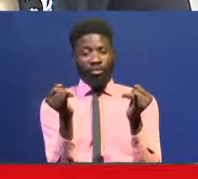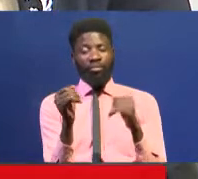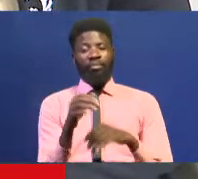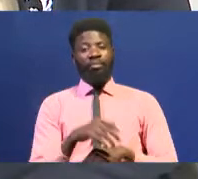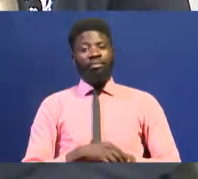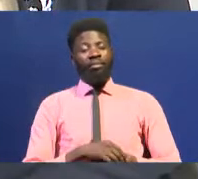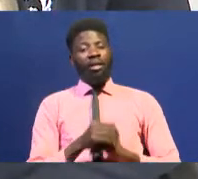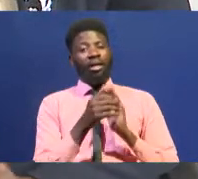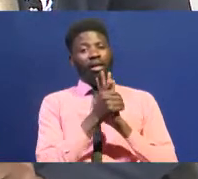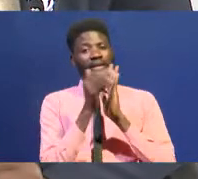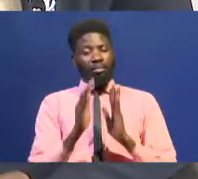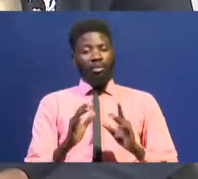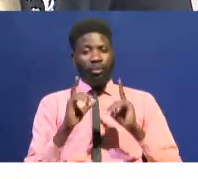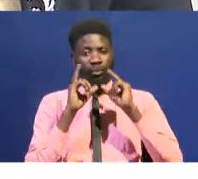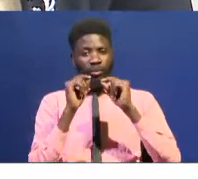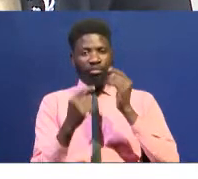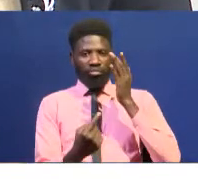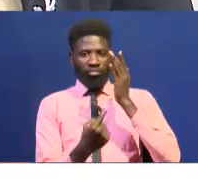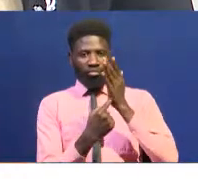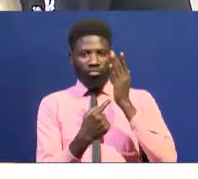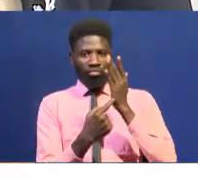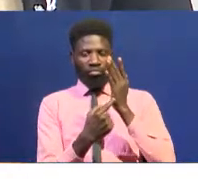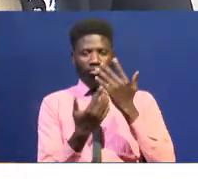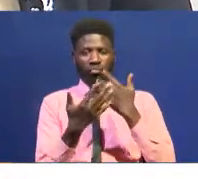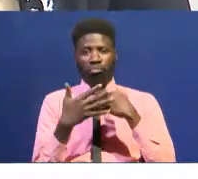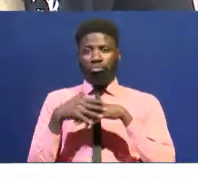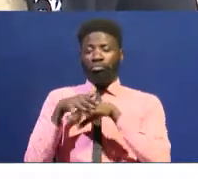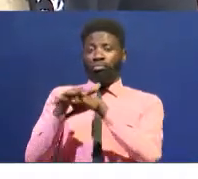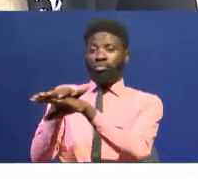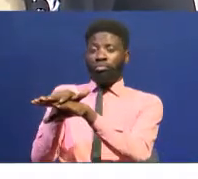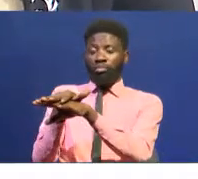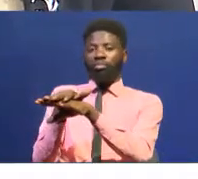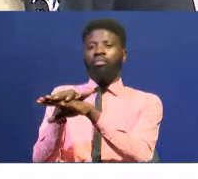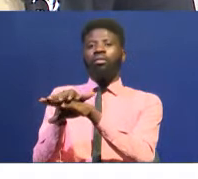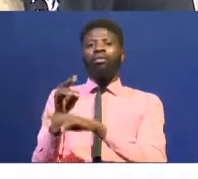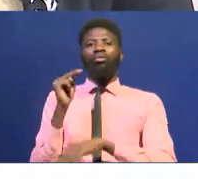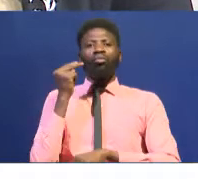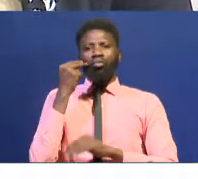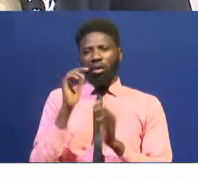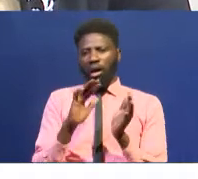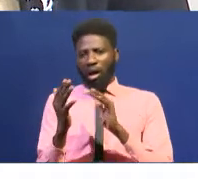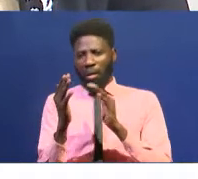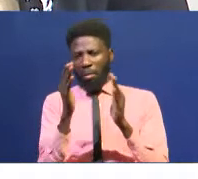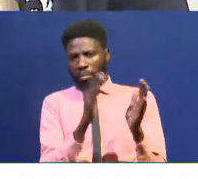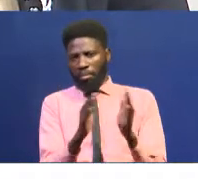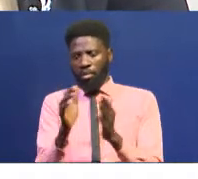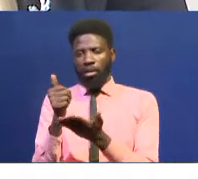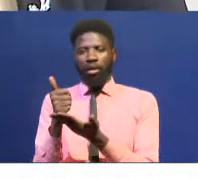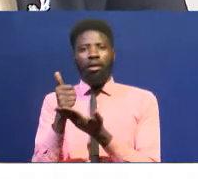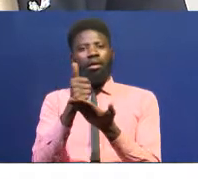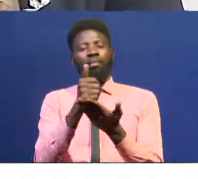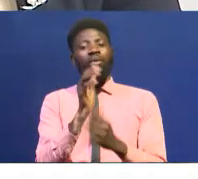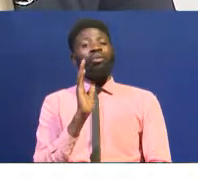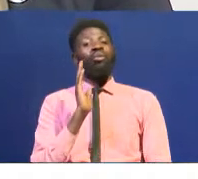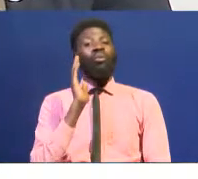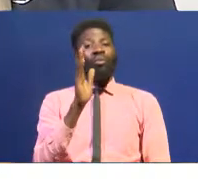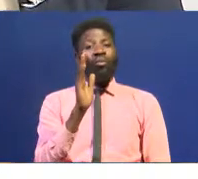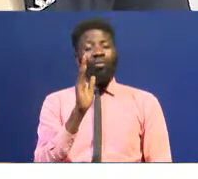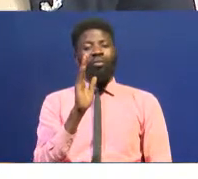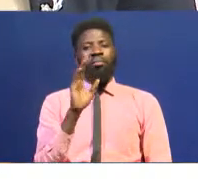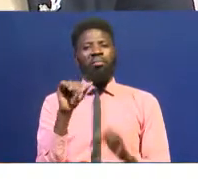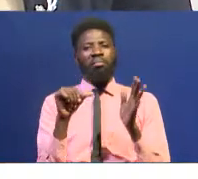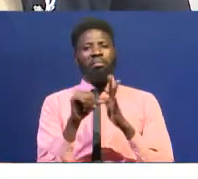Experts now say integrating technology into nutrition strategies will play a vital role in combating